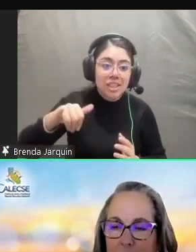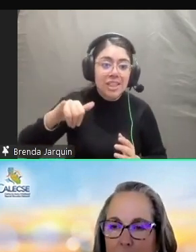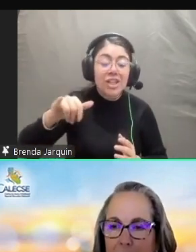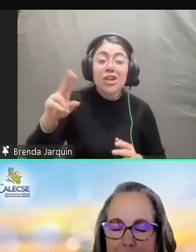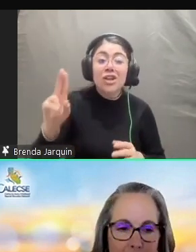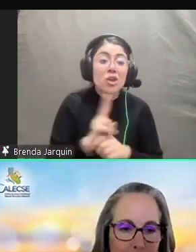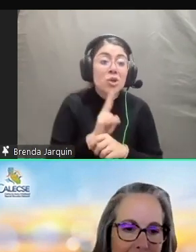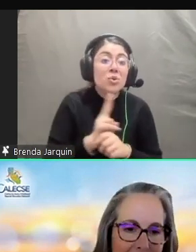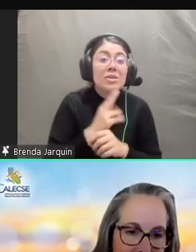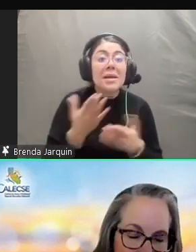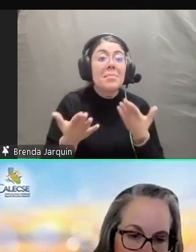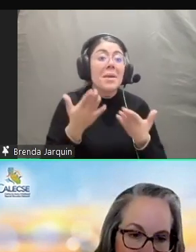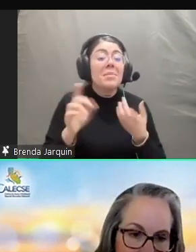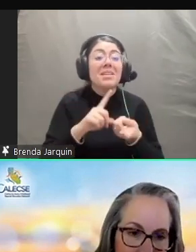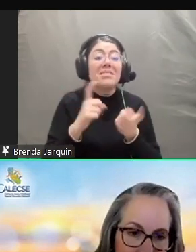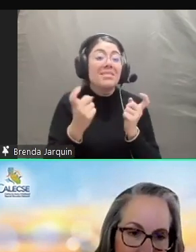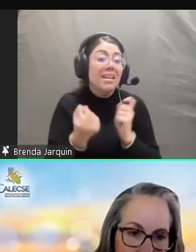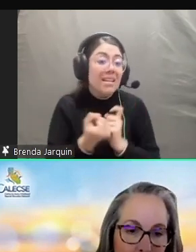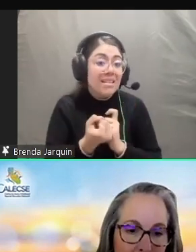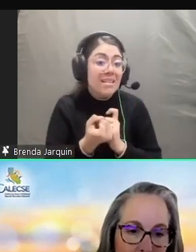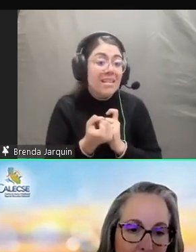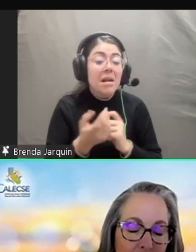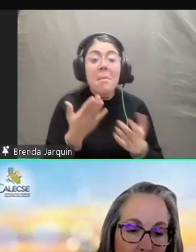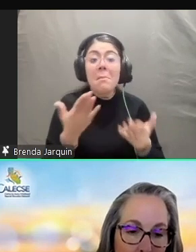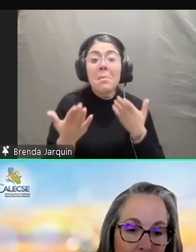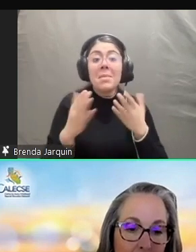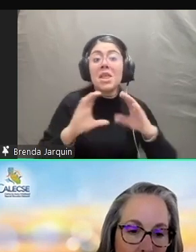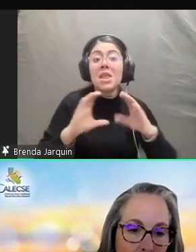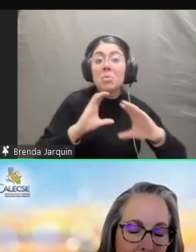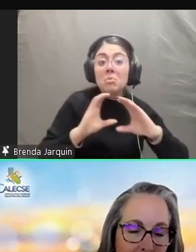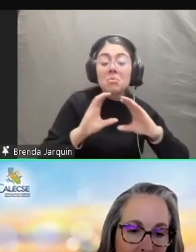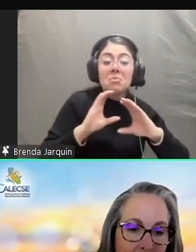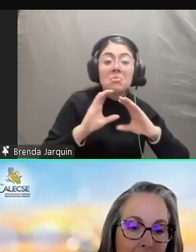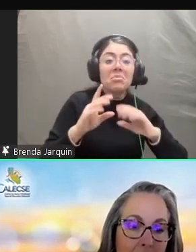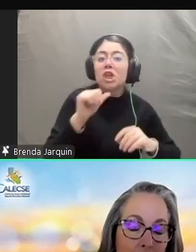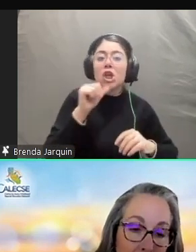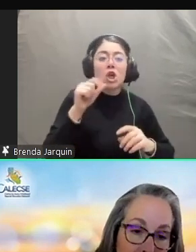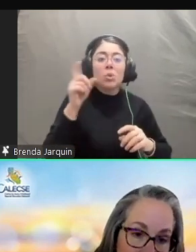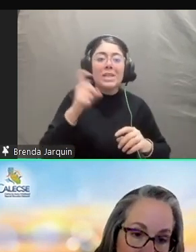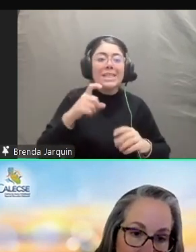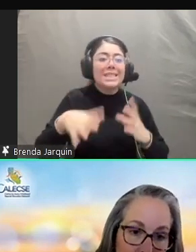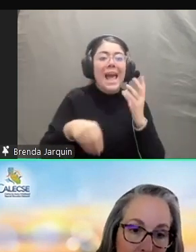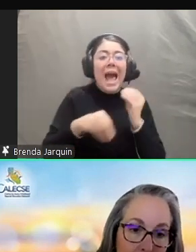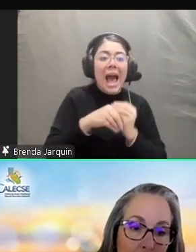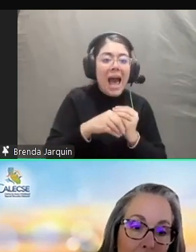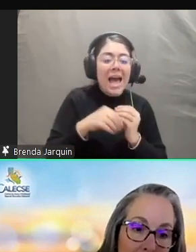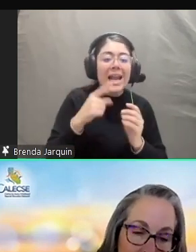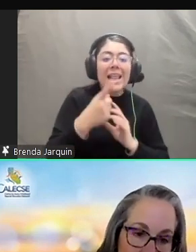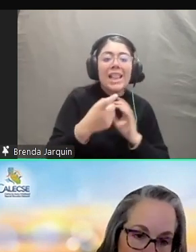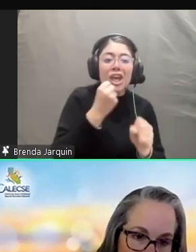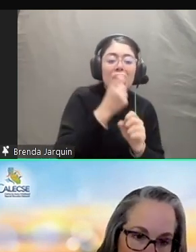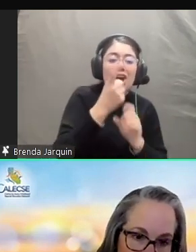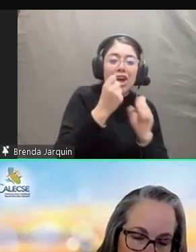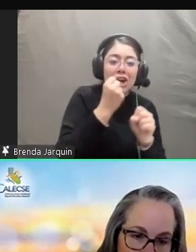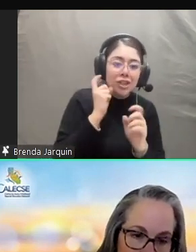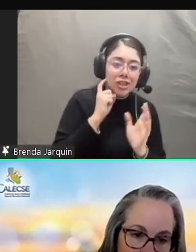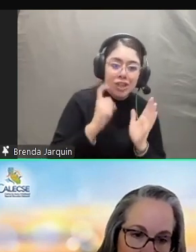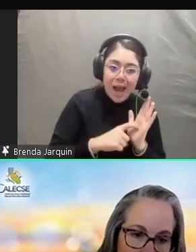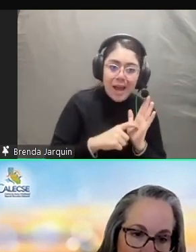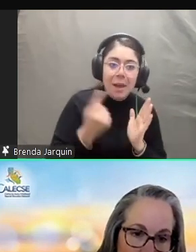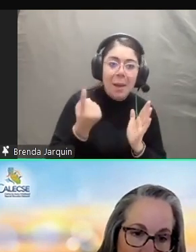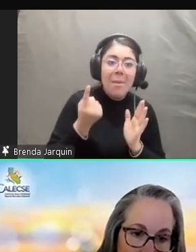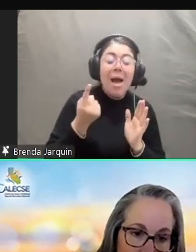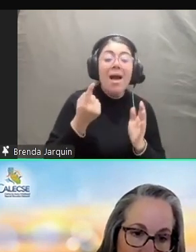itself does not need to be edited, sometimes just talking through any recent changes or upcoming